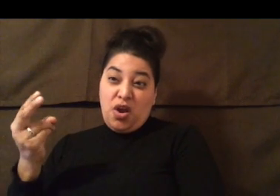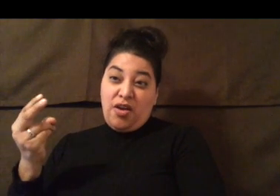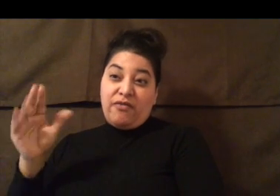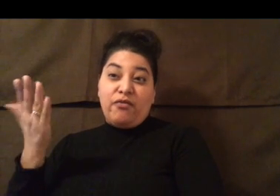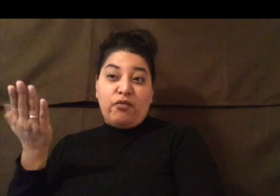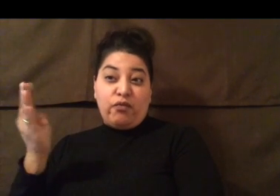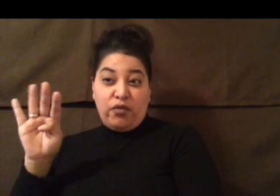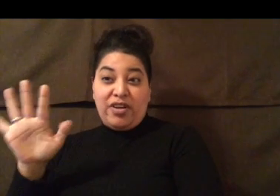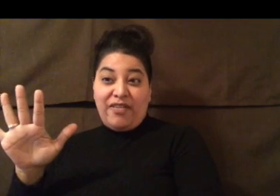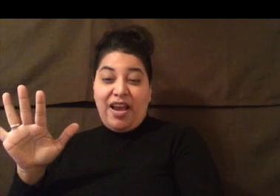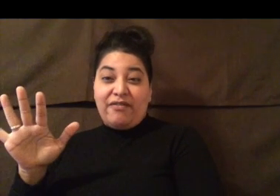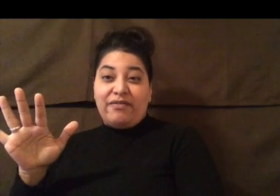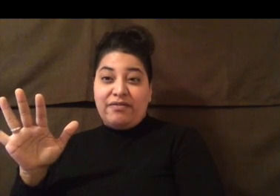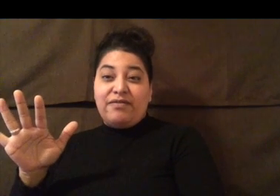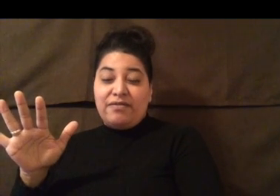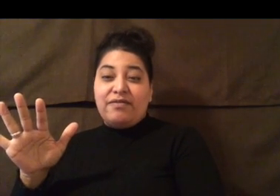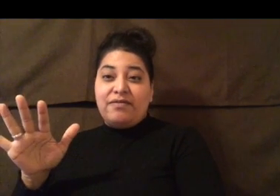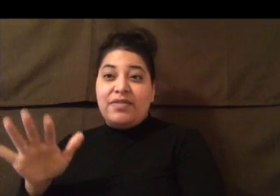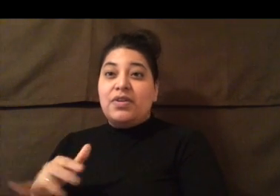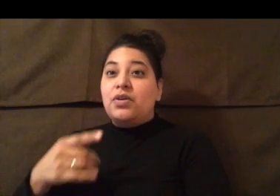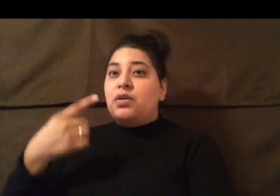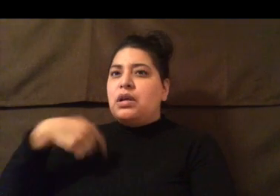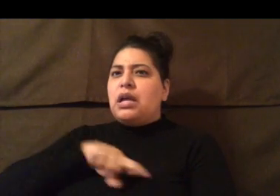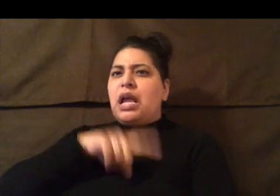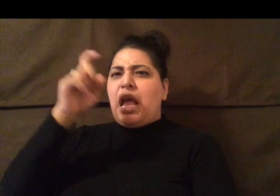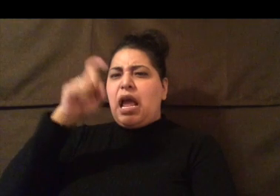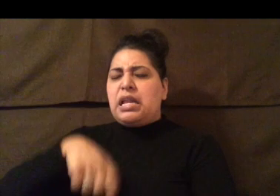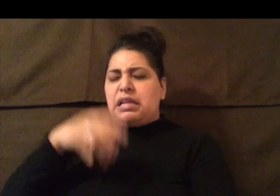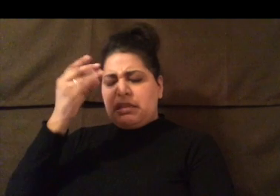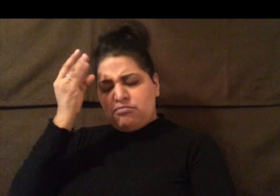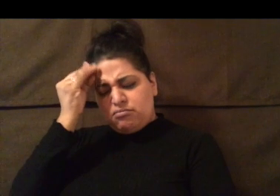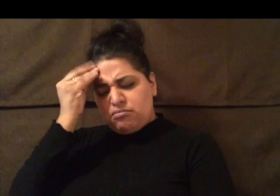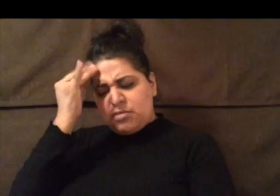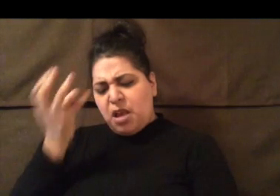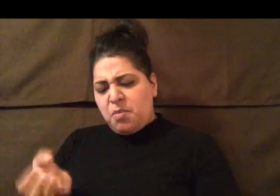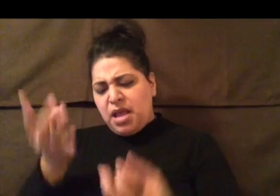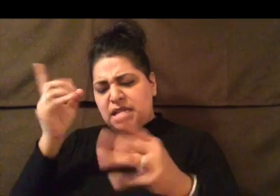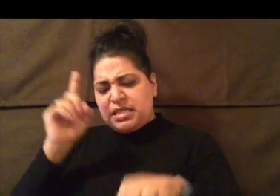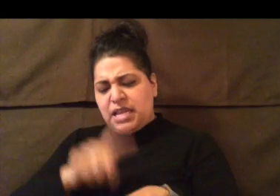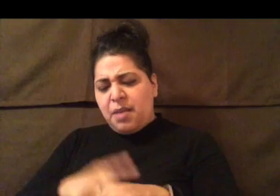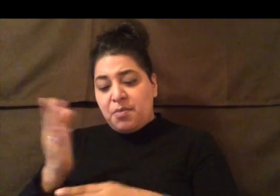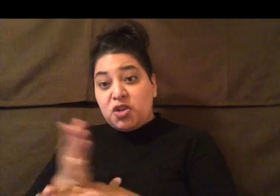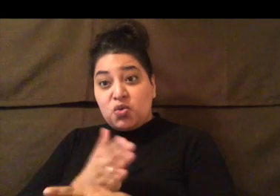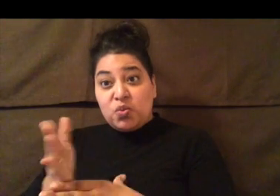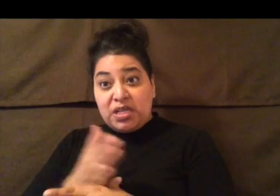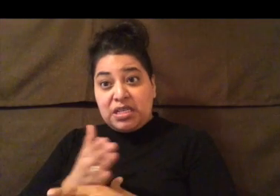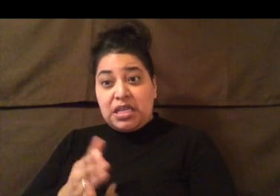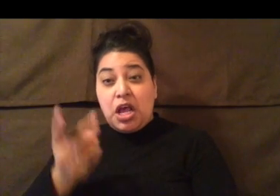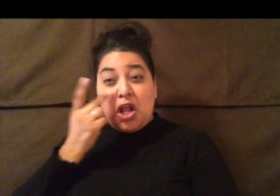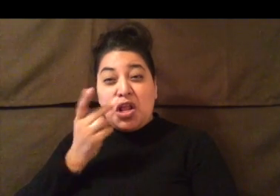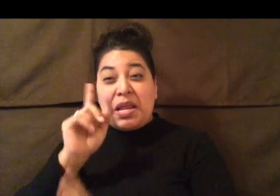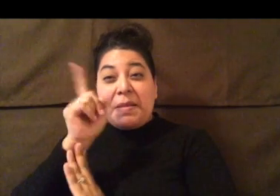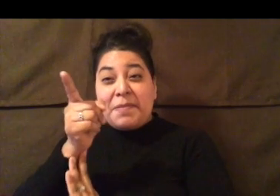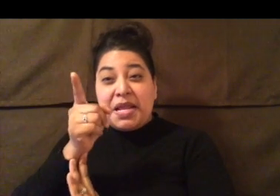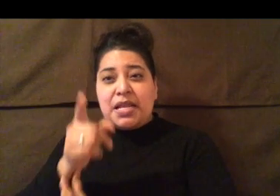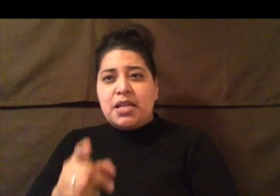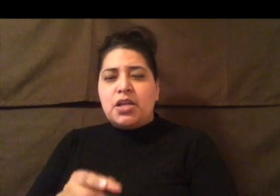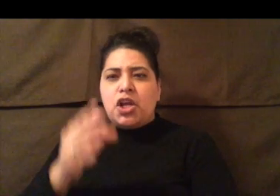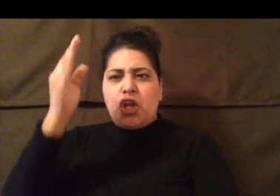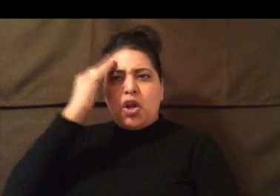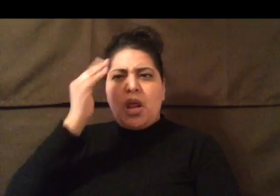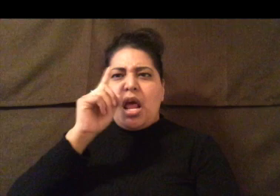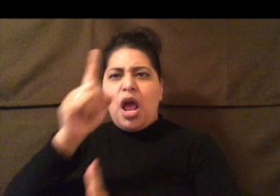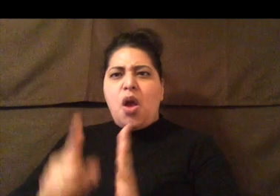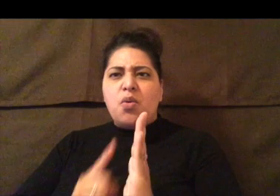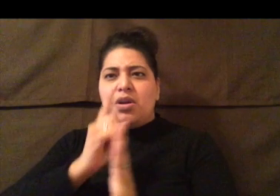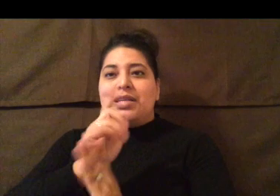Here's where we're at after 2 hours, and here's our end time. So we need to figure out the amount of time between these two. So let's take a look at our minutes. We know that our hour